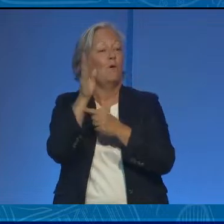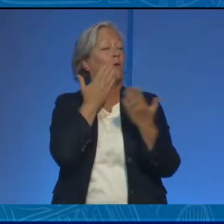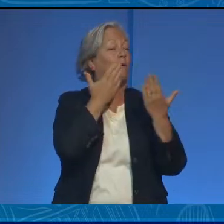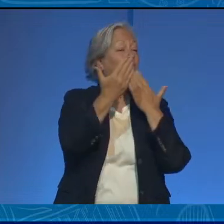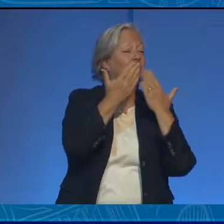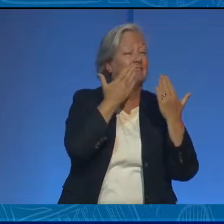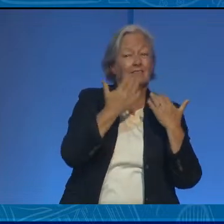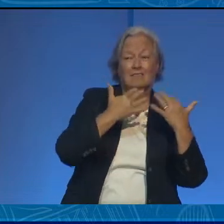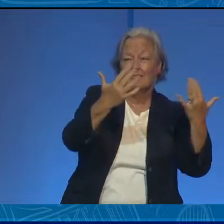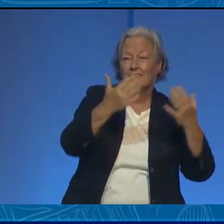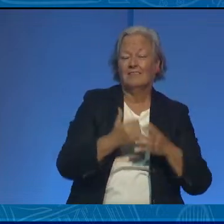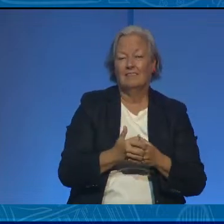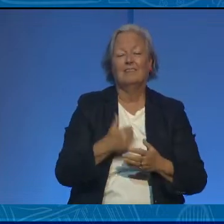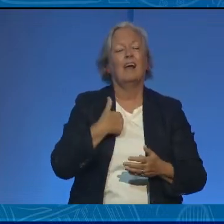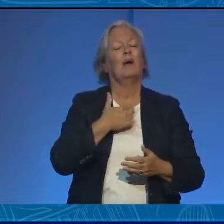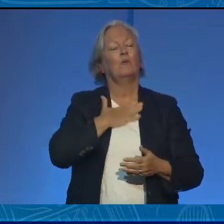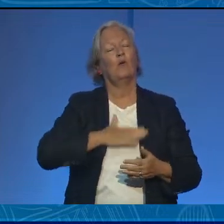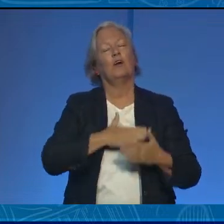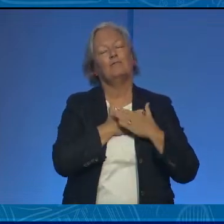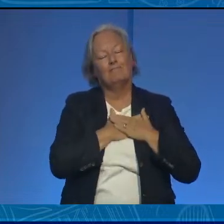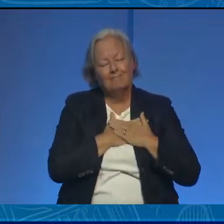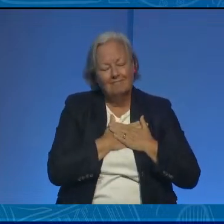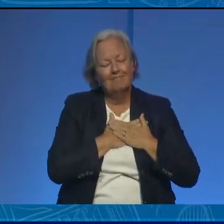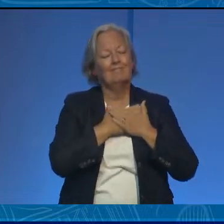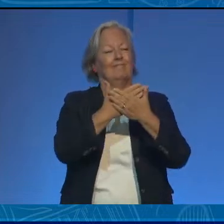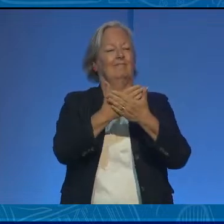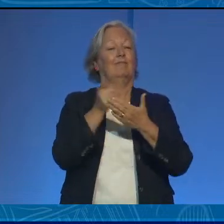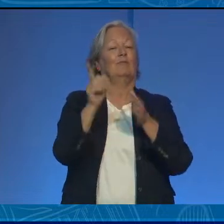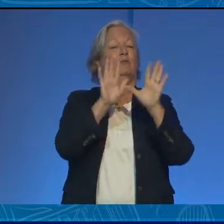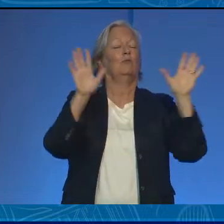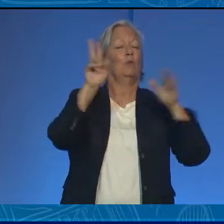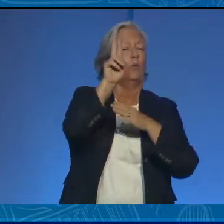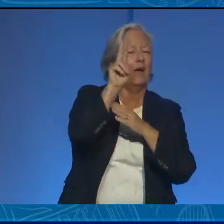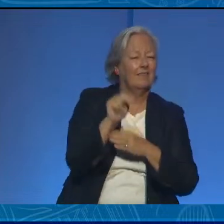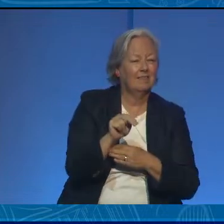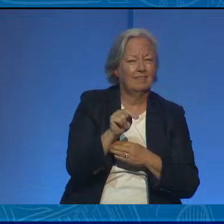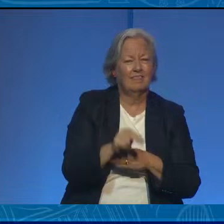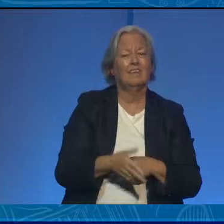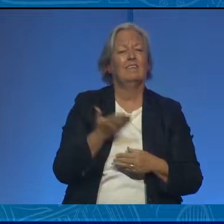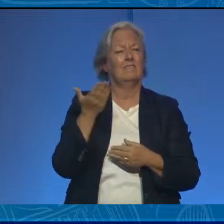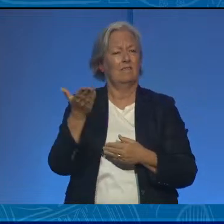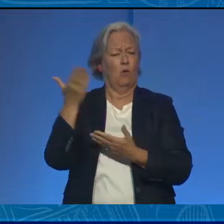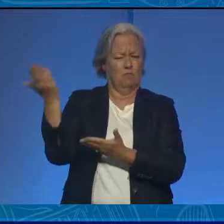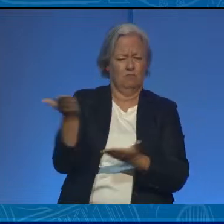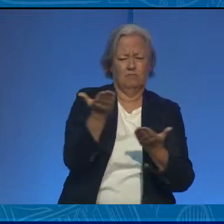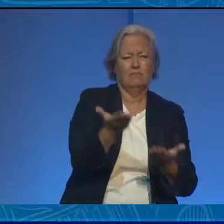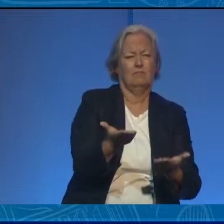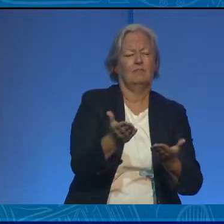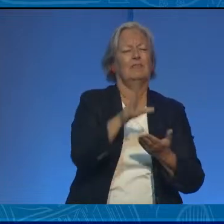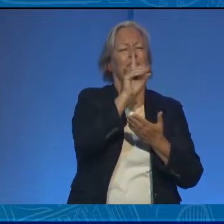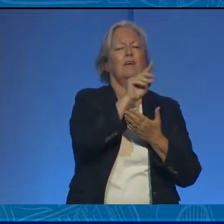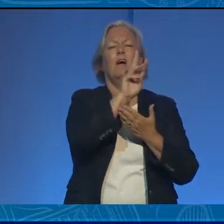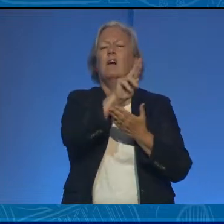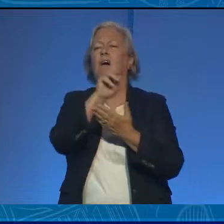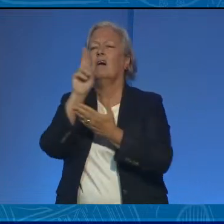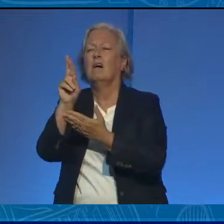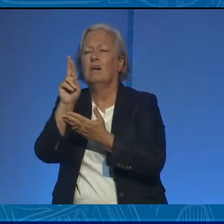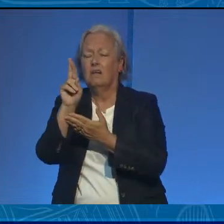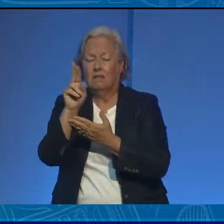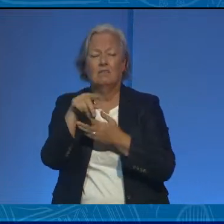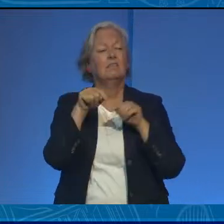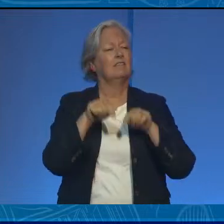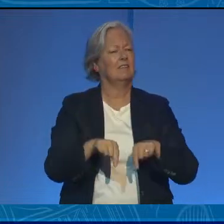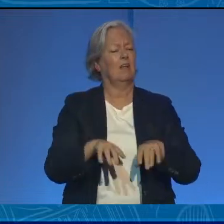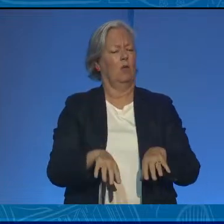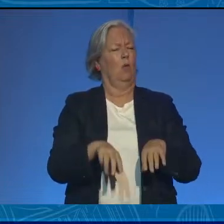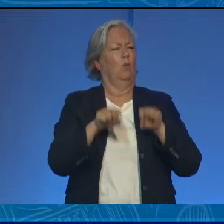our heartfelt thanks to the United Nations Office for Disaster Risk Reduction for the opportunity to host